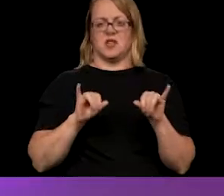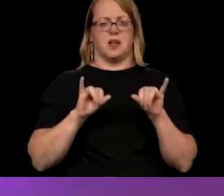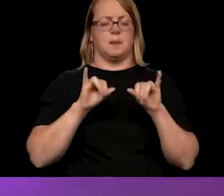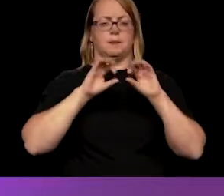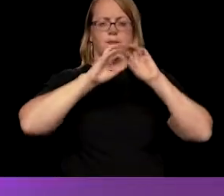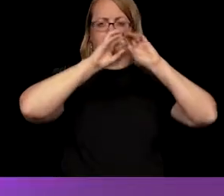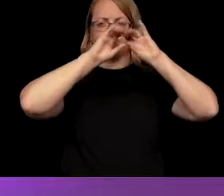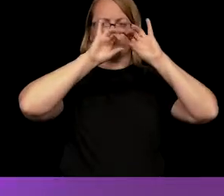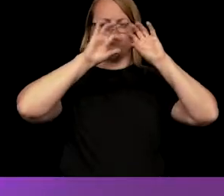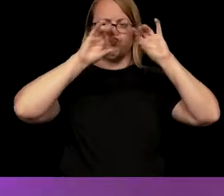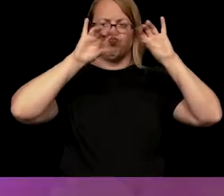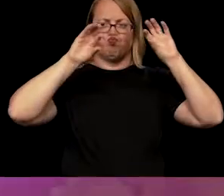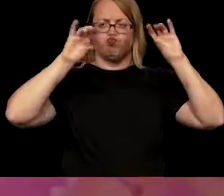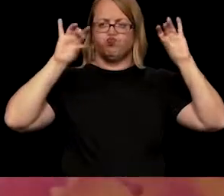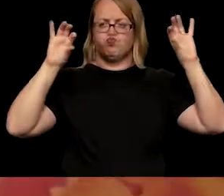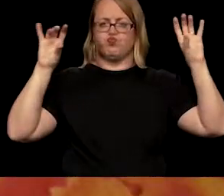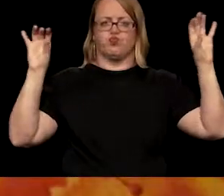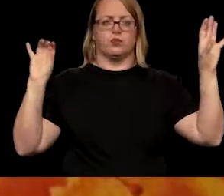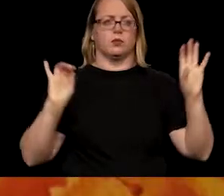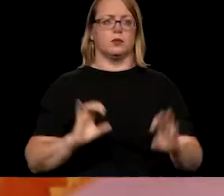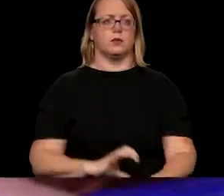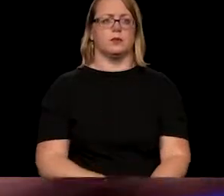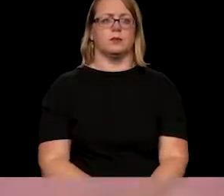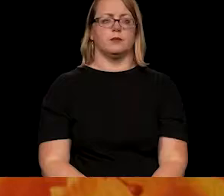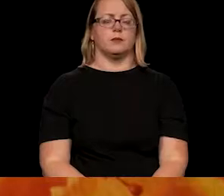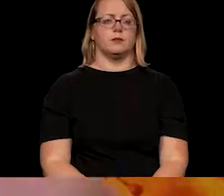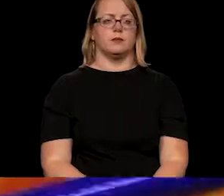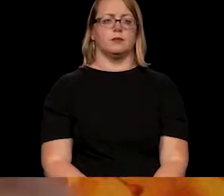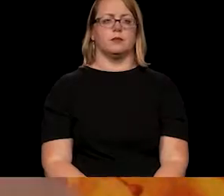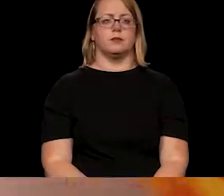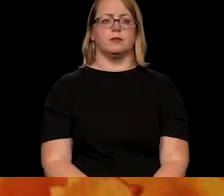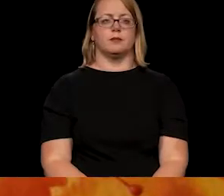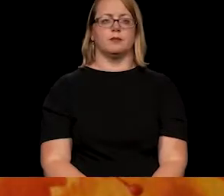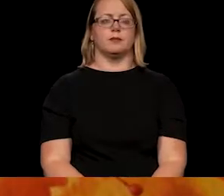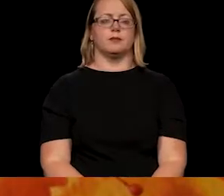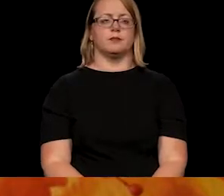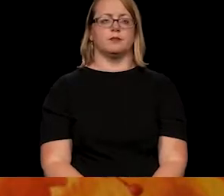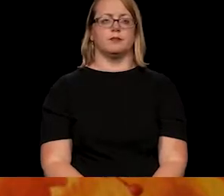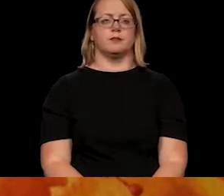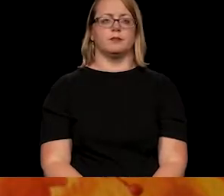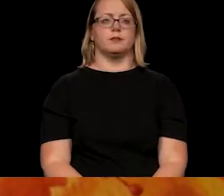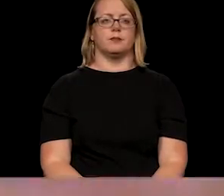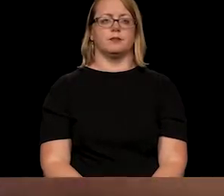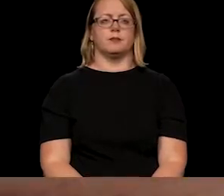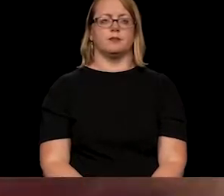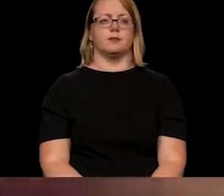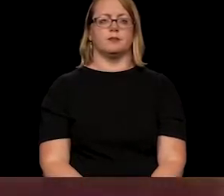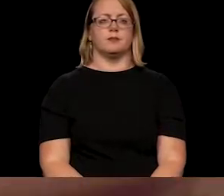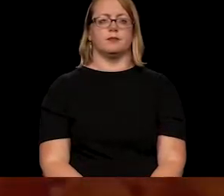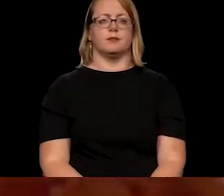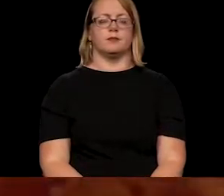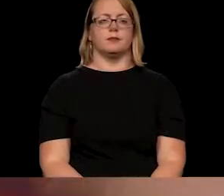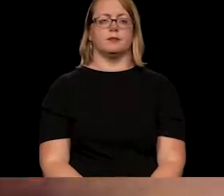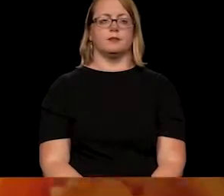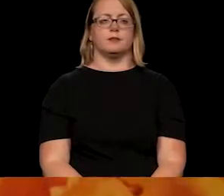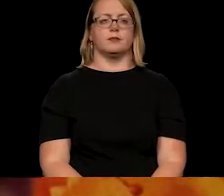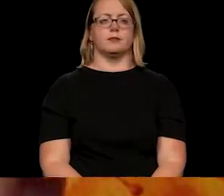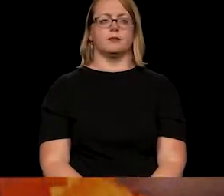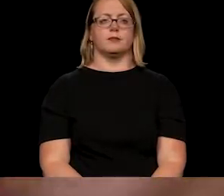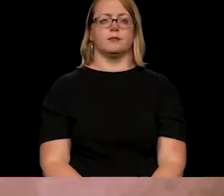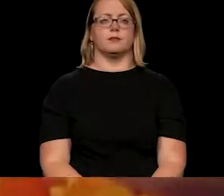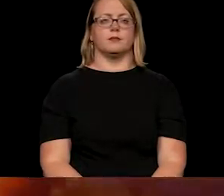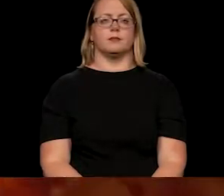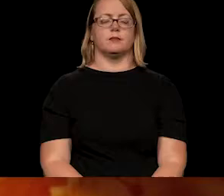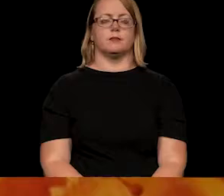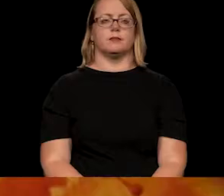And you're just going to continue layering in the same area in between the tree, towards the top of the canvas, and